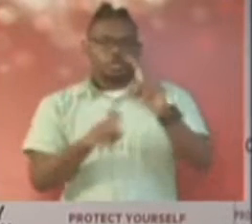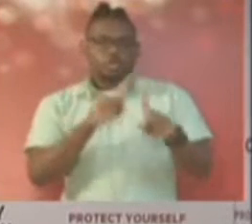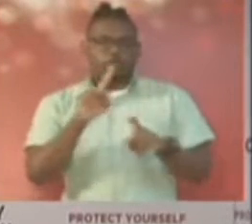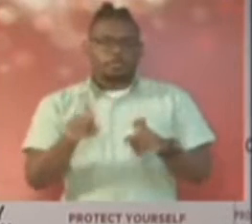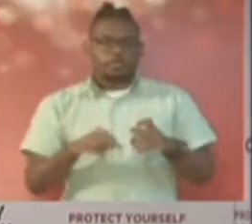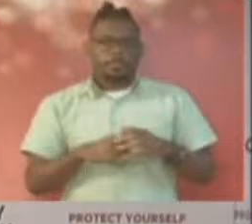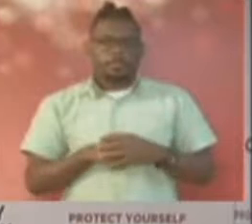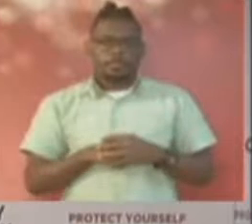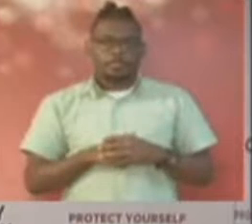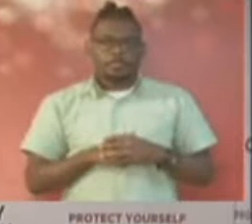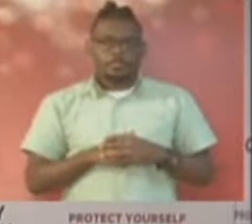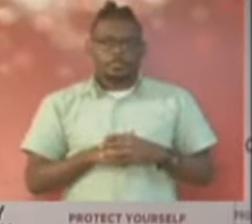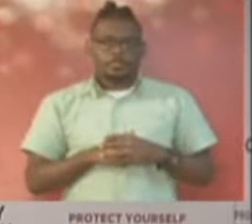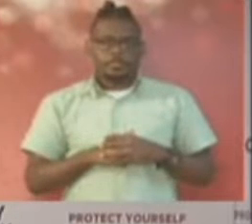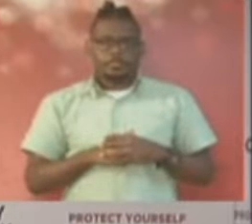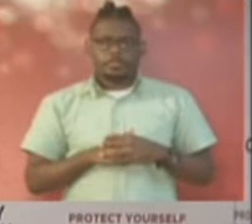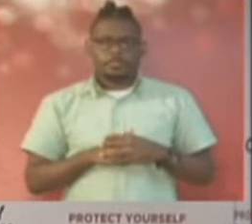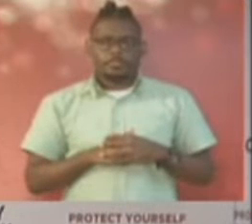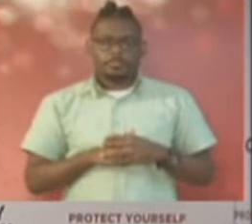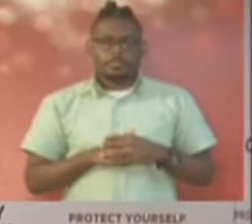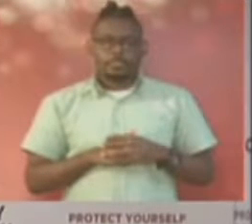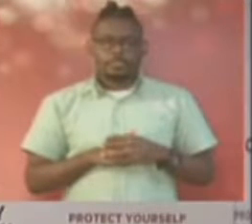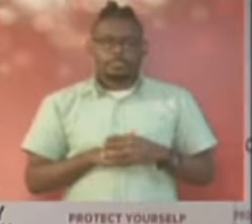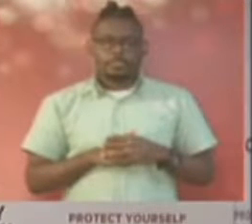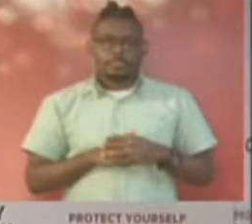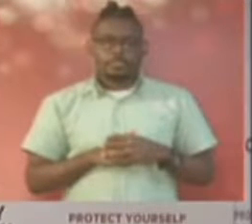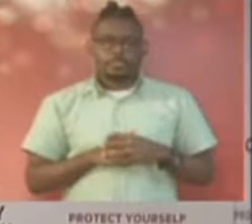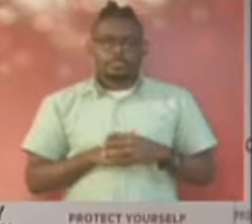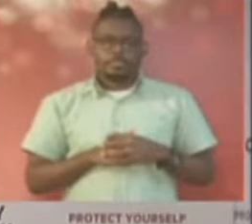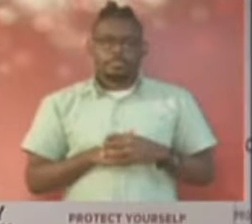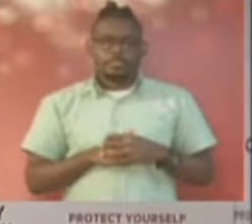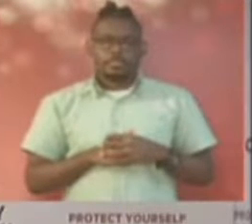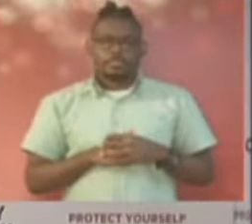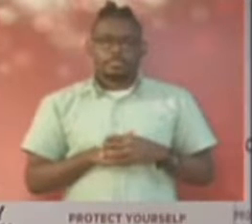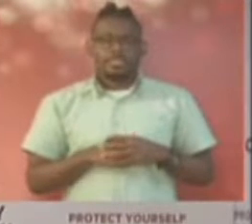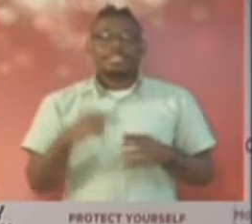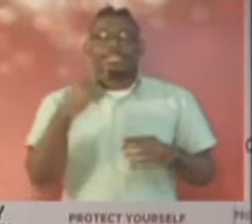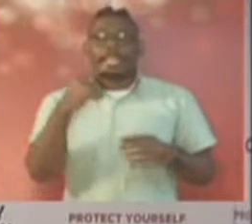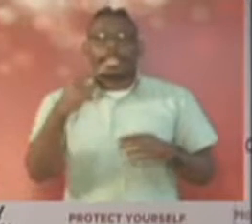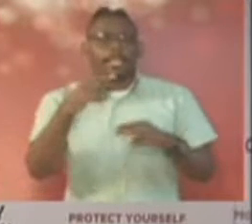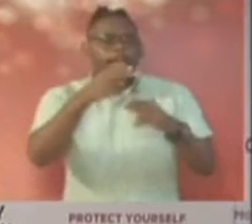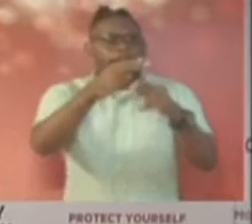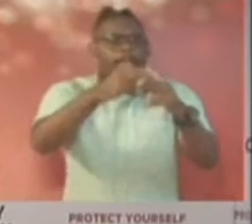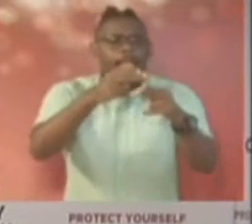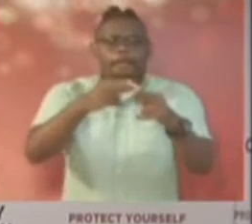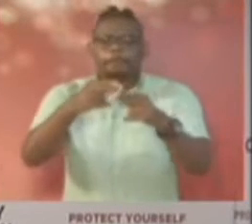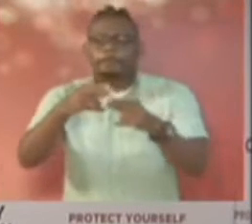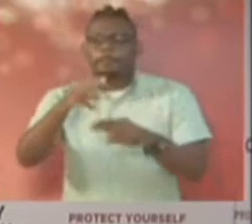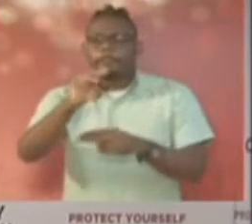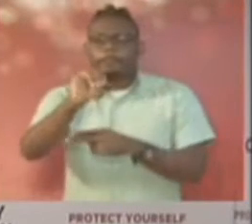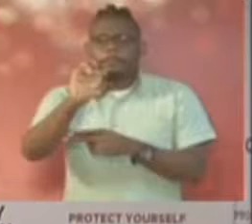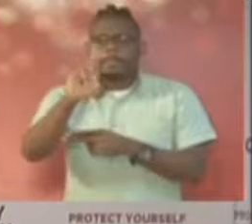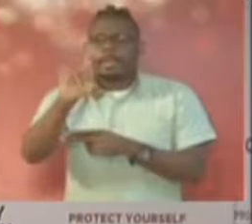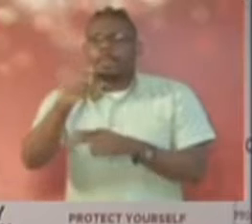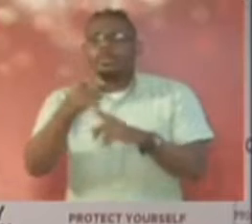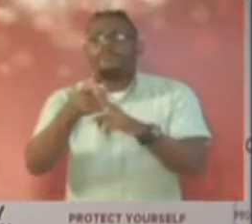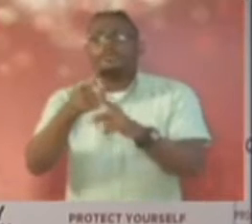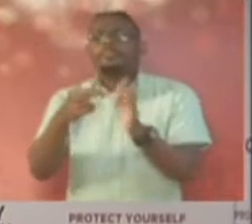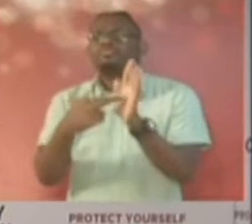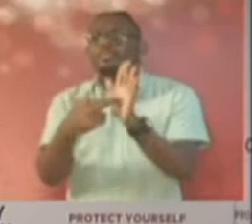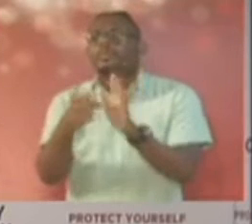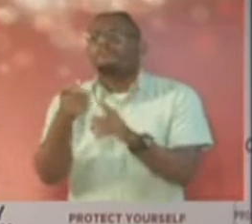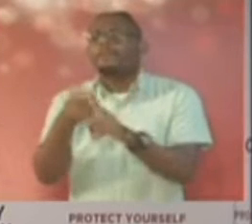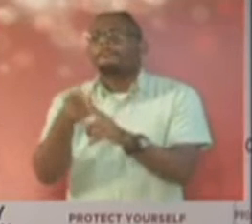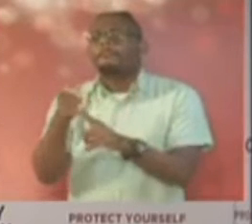now. Media representatives, please indicate your name and your media house before posing your question. We ask for no more